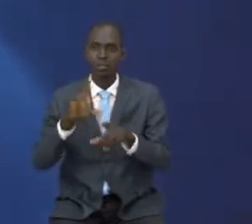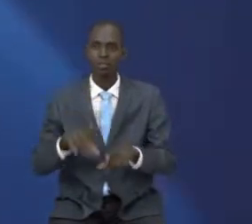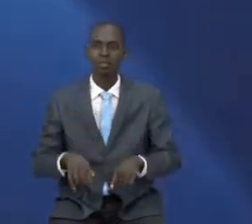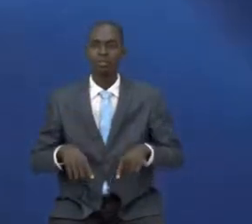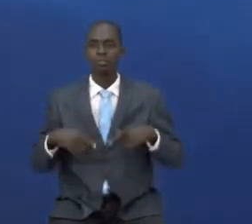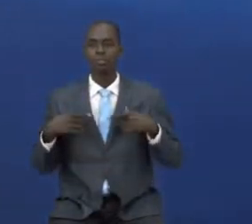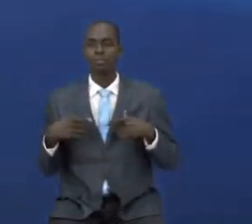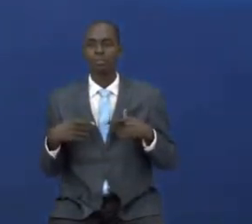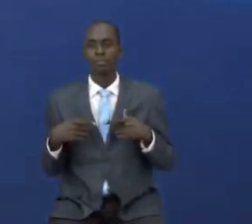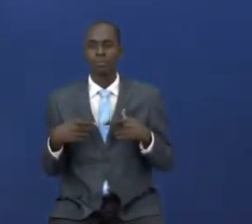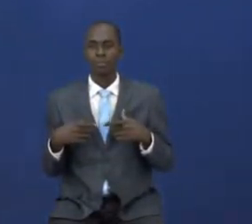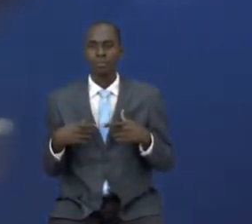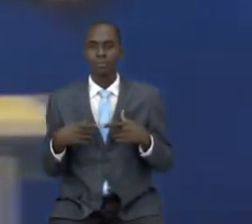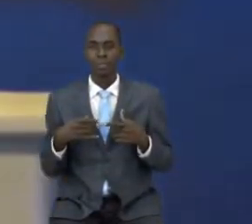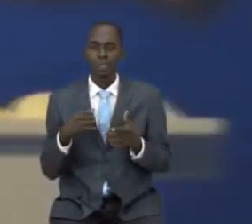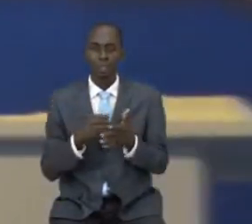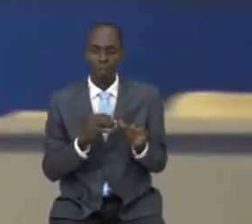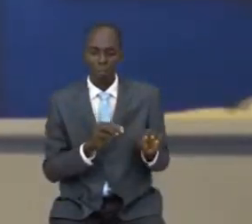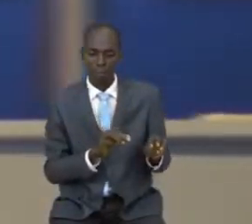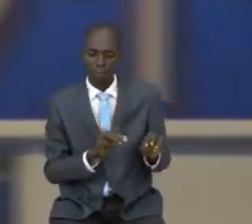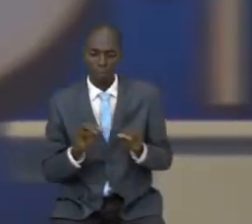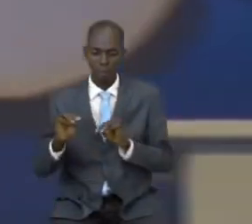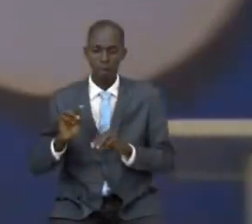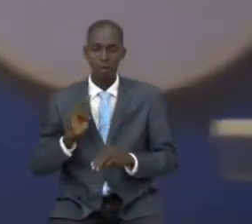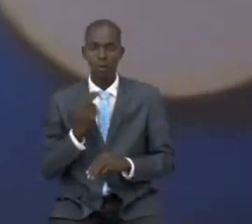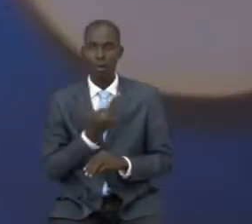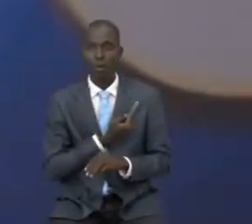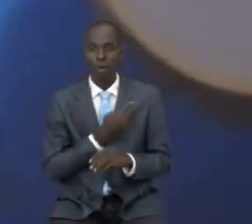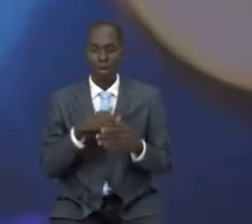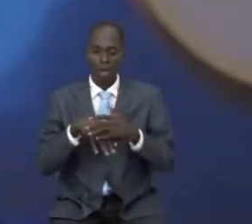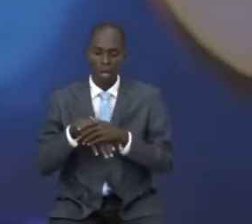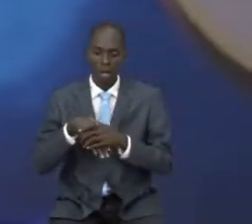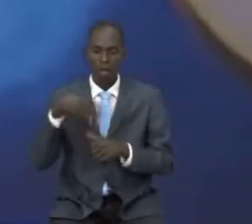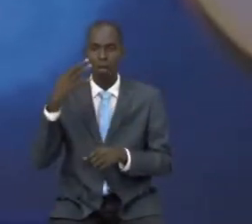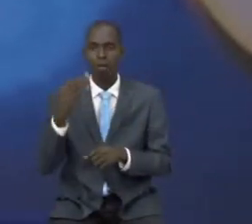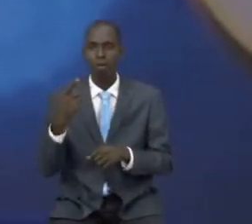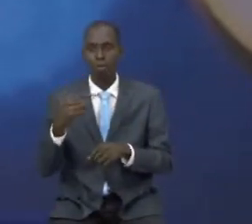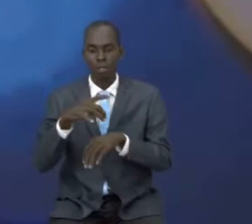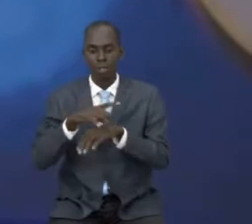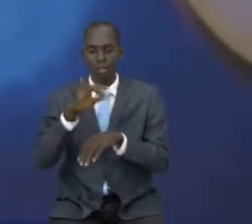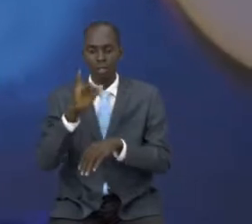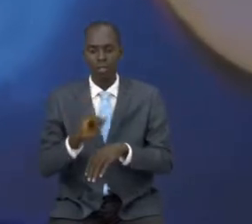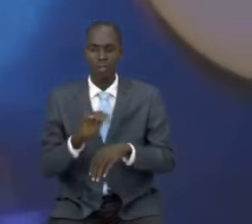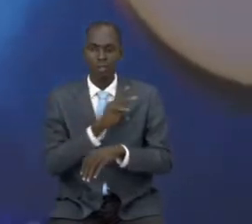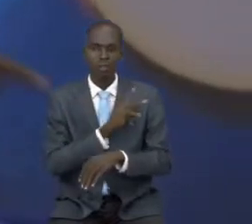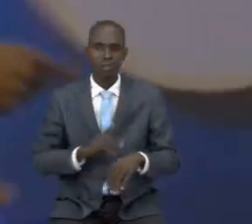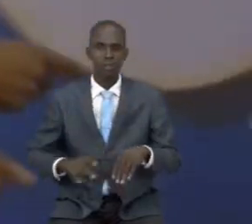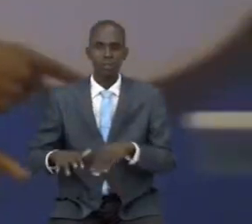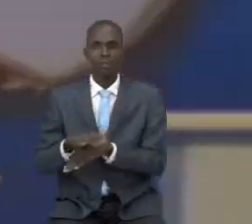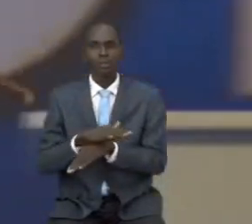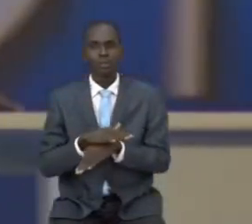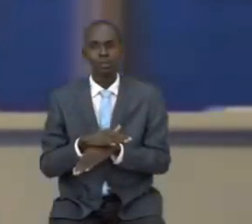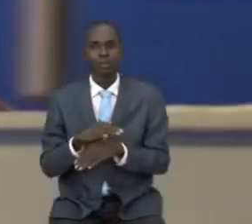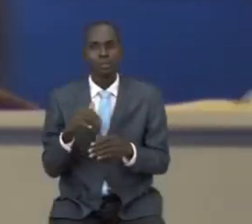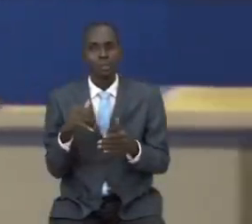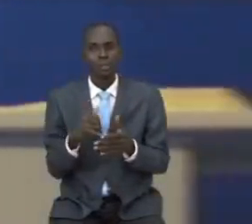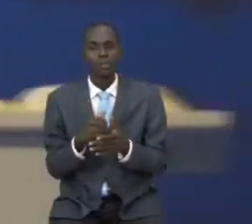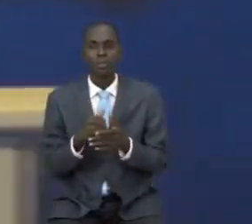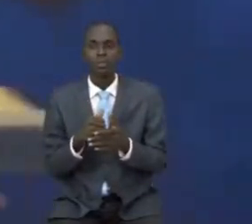He moves us out of the earthly kingdom. He gets